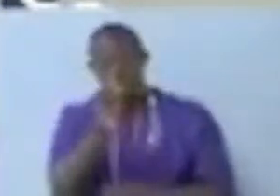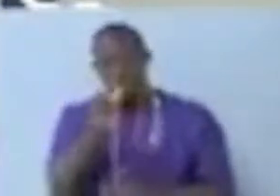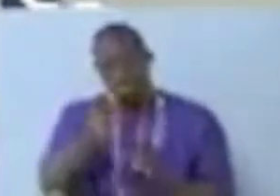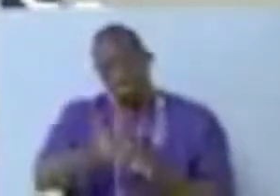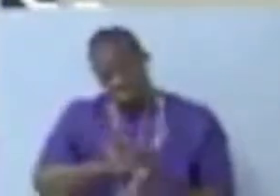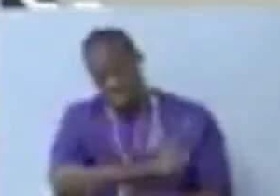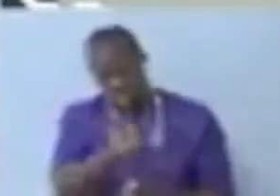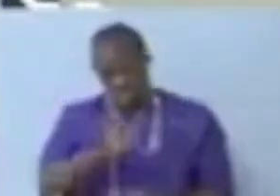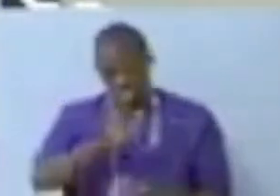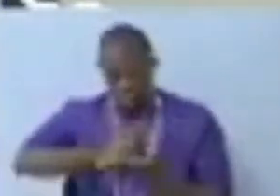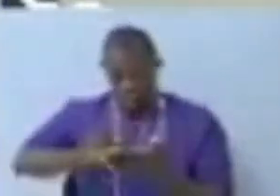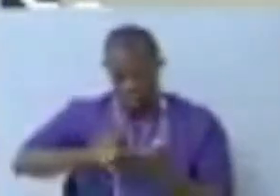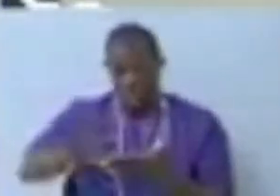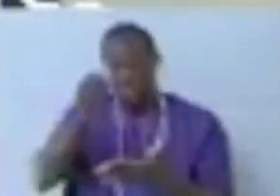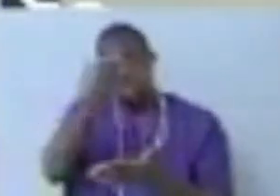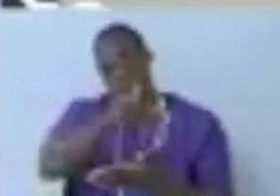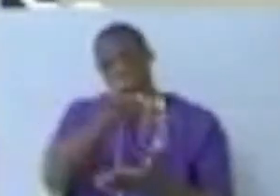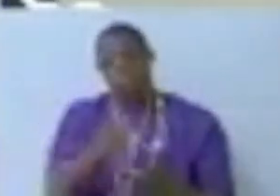The